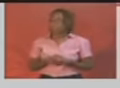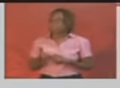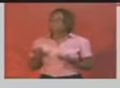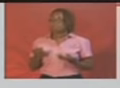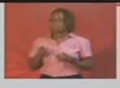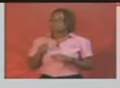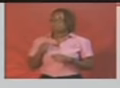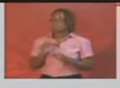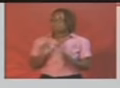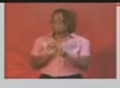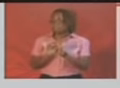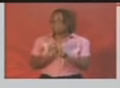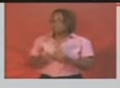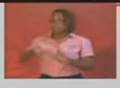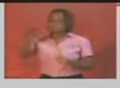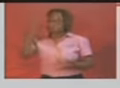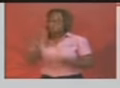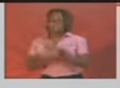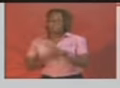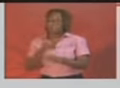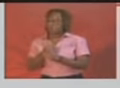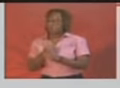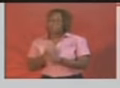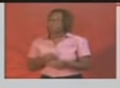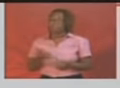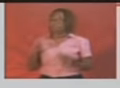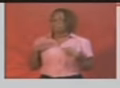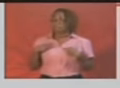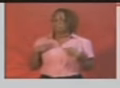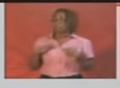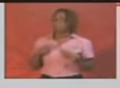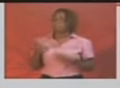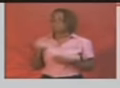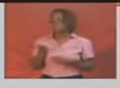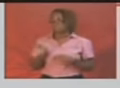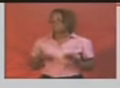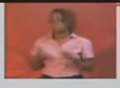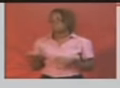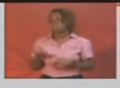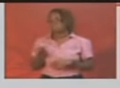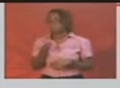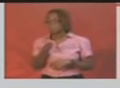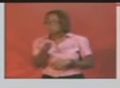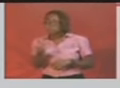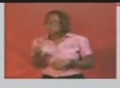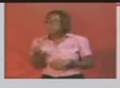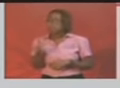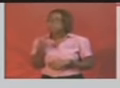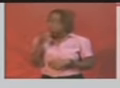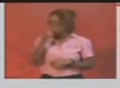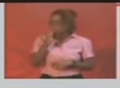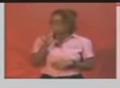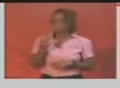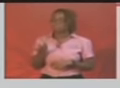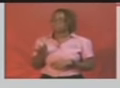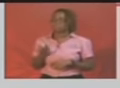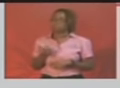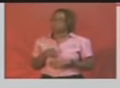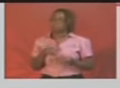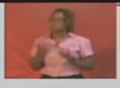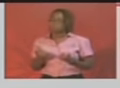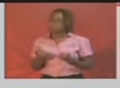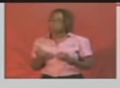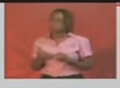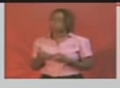here. So it would be considered excess in the sense that it is from a new disease to the country. That total number, we can look